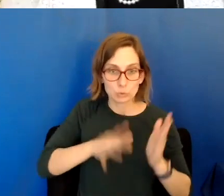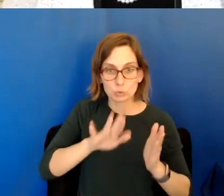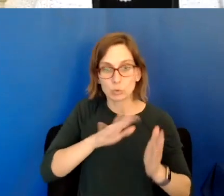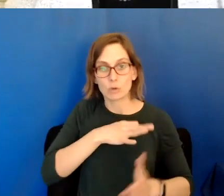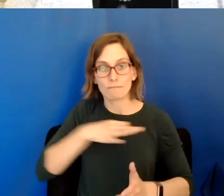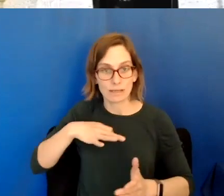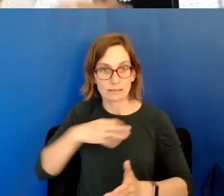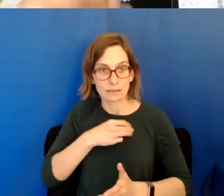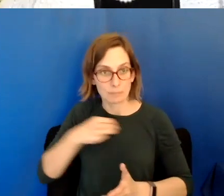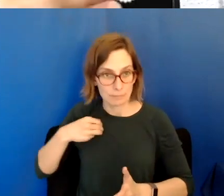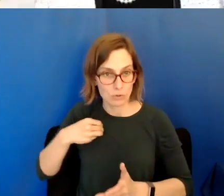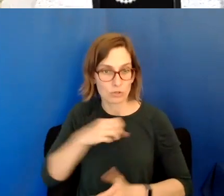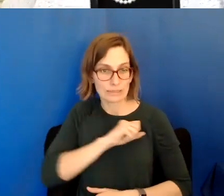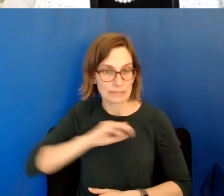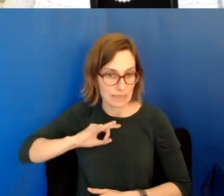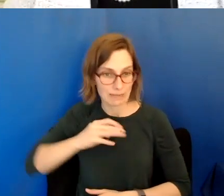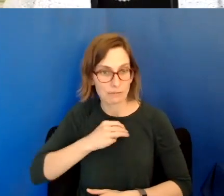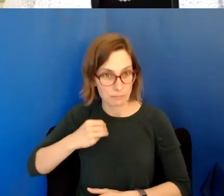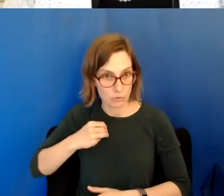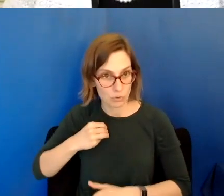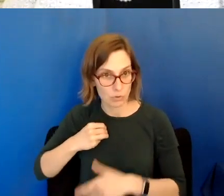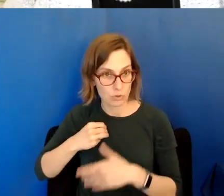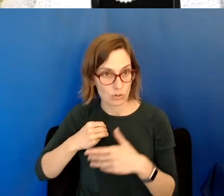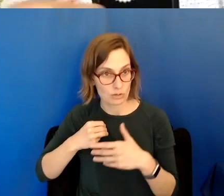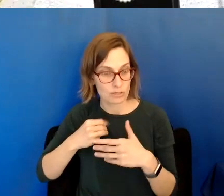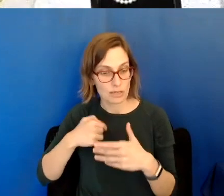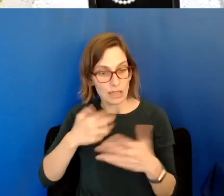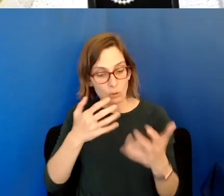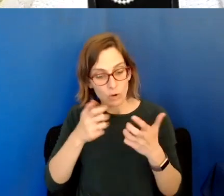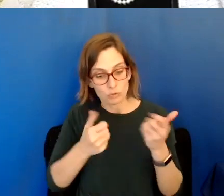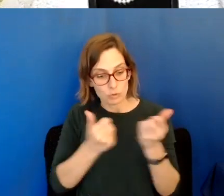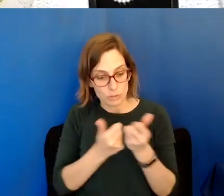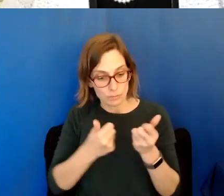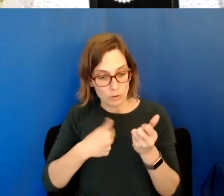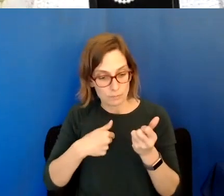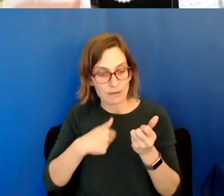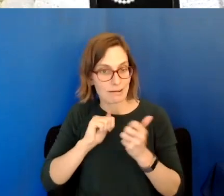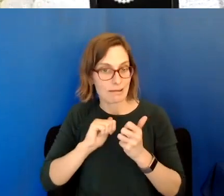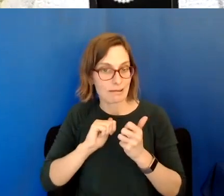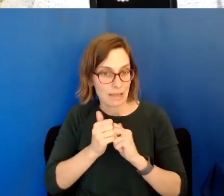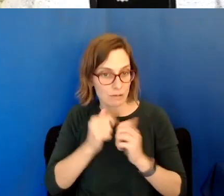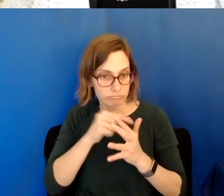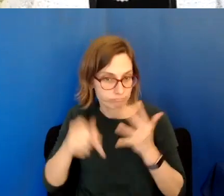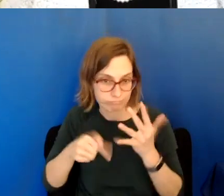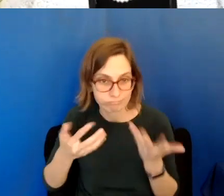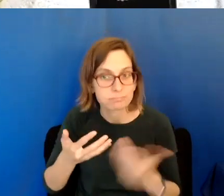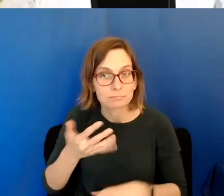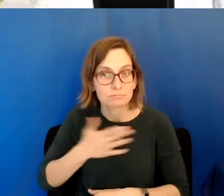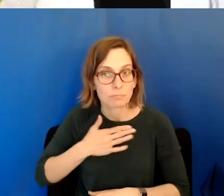that staff member, this is what I ask of you. I want you to support me this way for my success